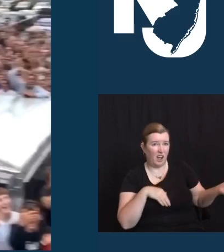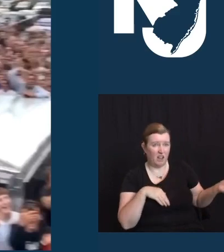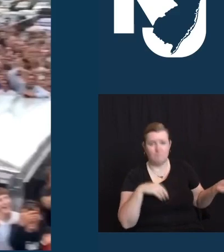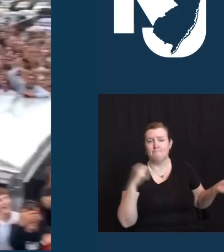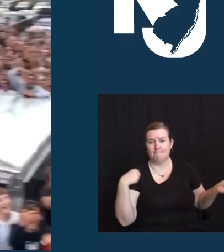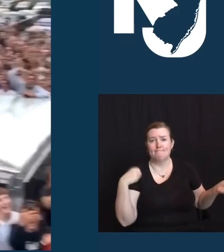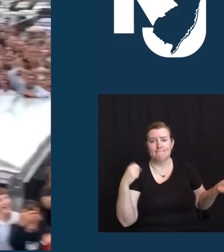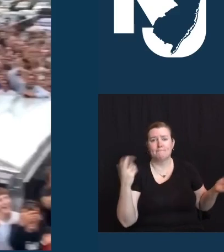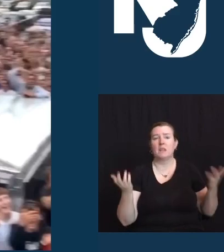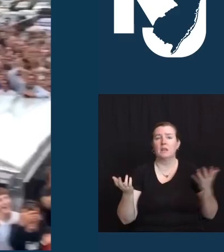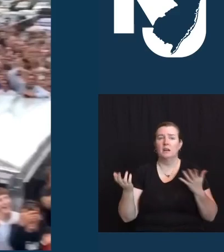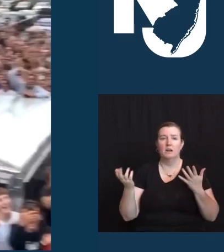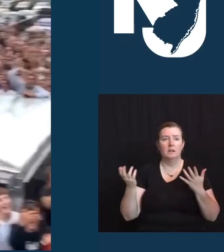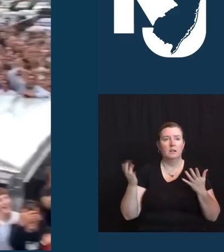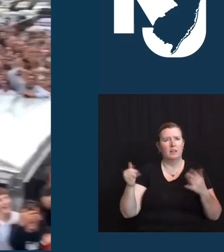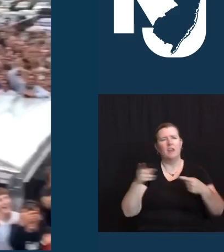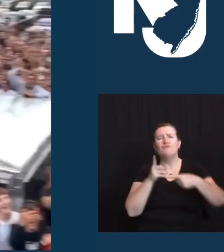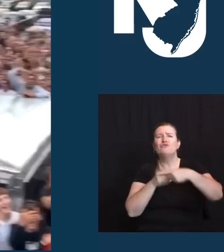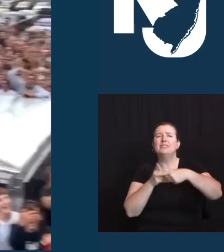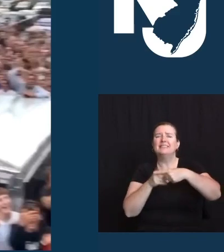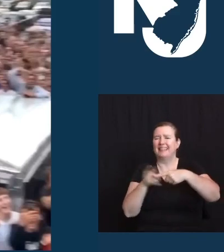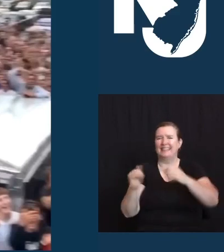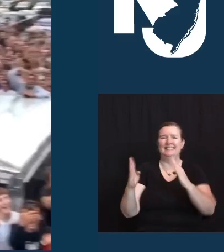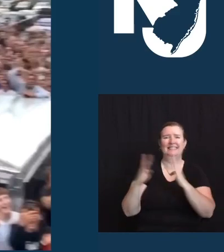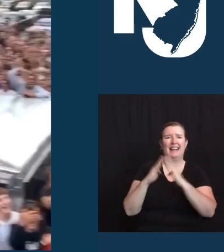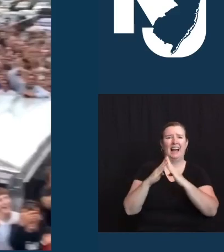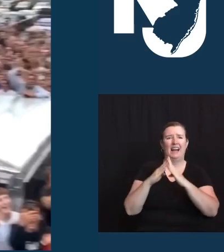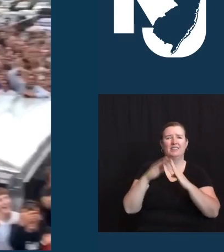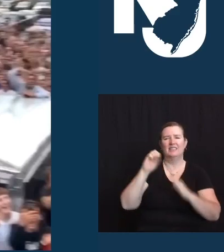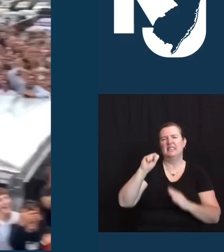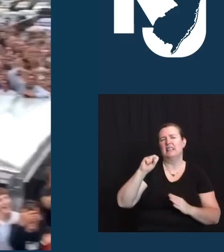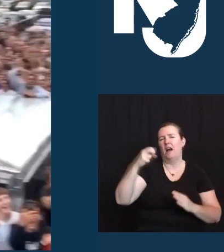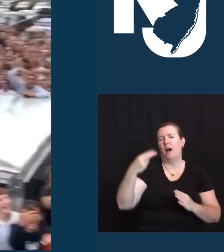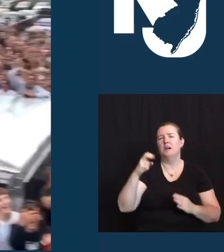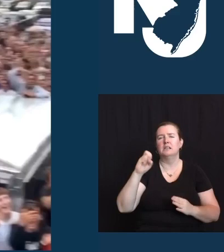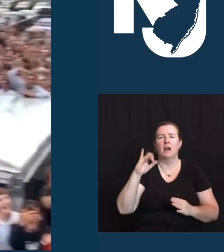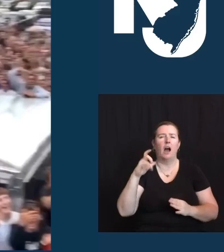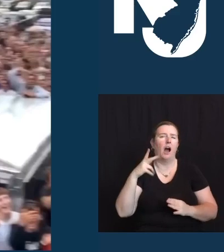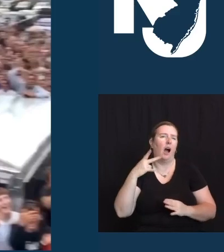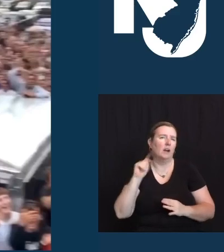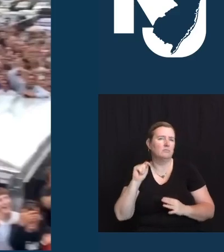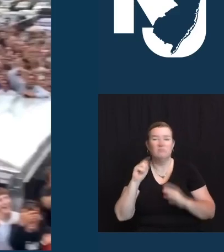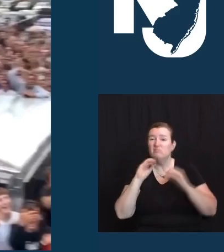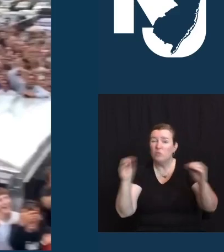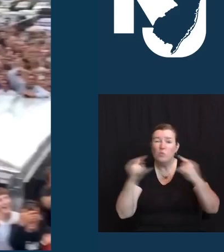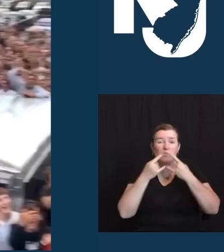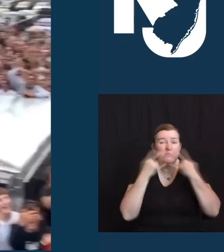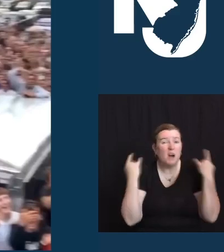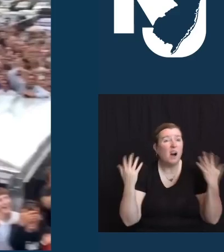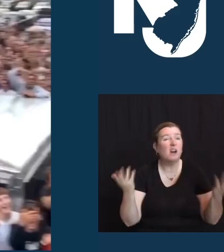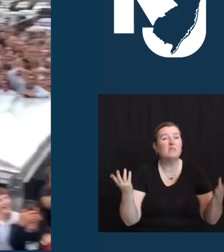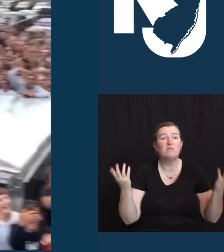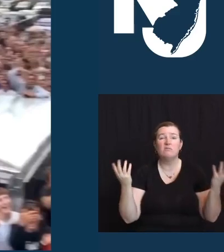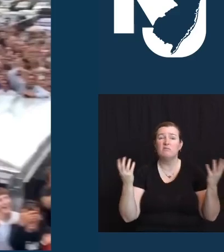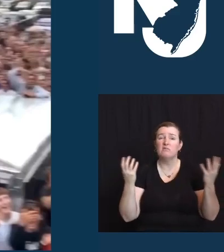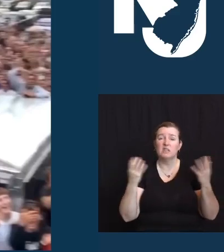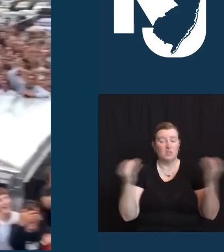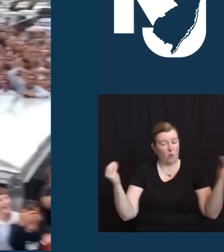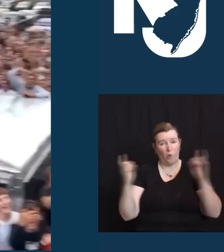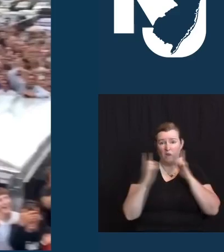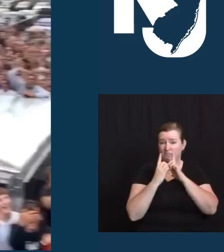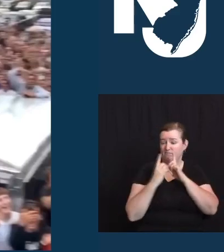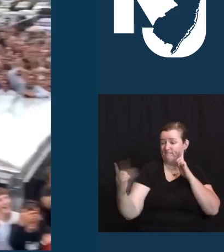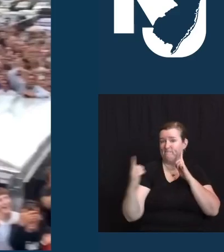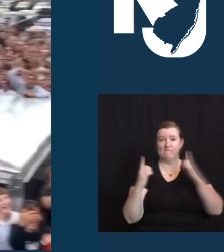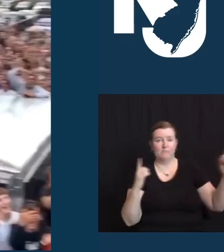corner in Seaside Heights, largely unmasked, definitely not social distancing. It's exactly the type of situation